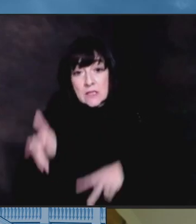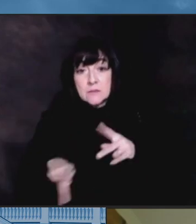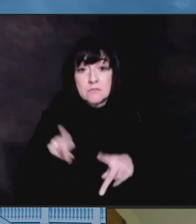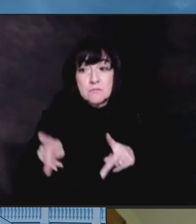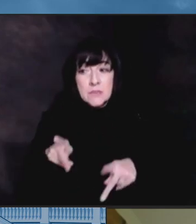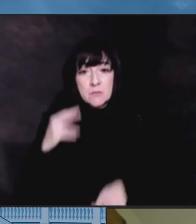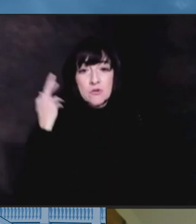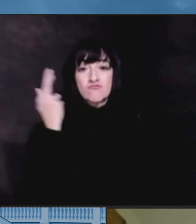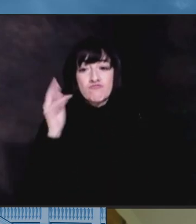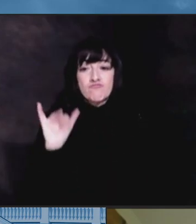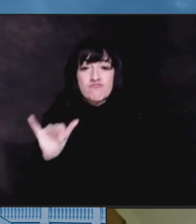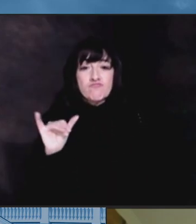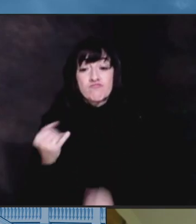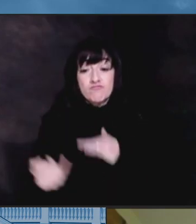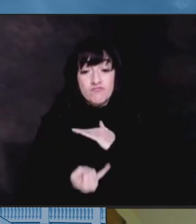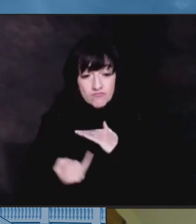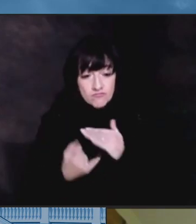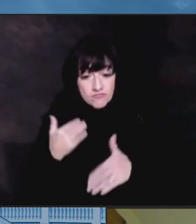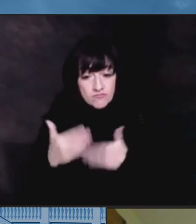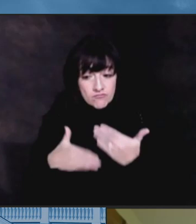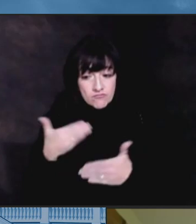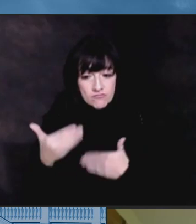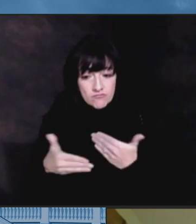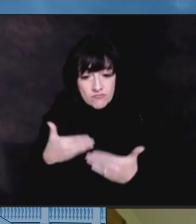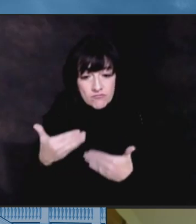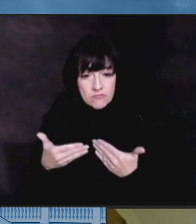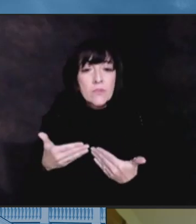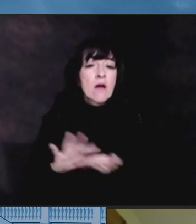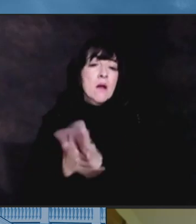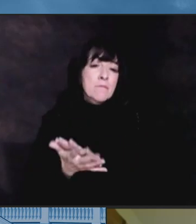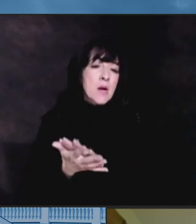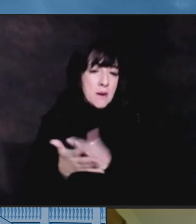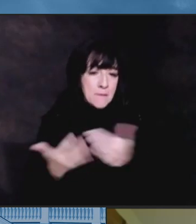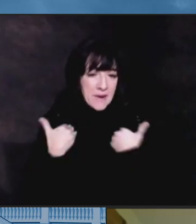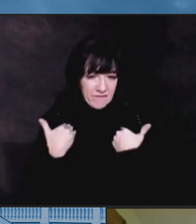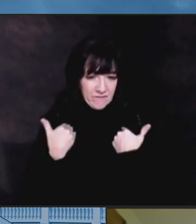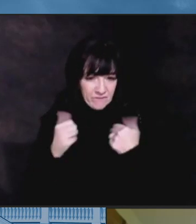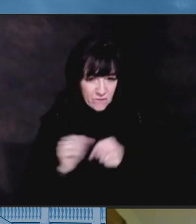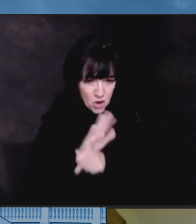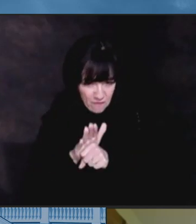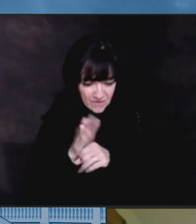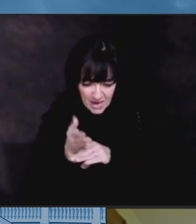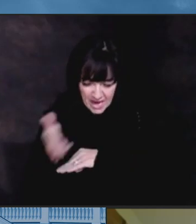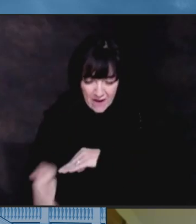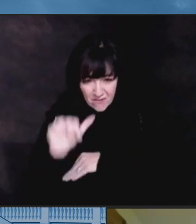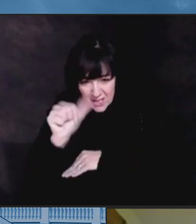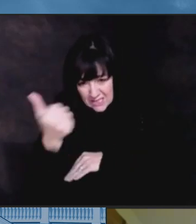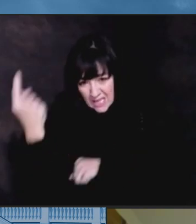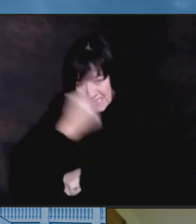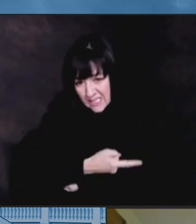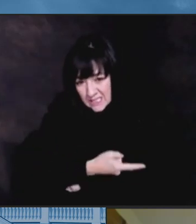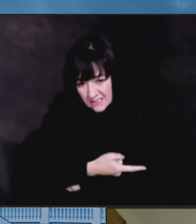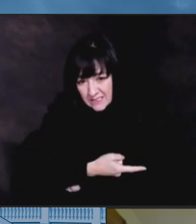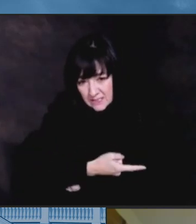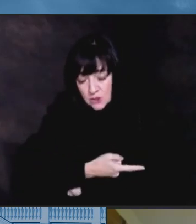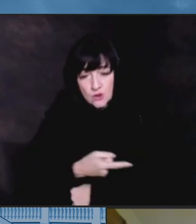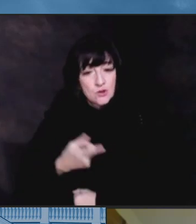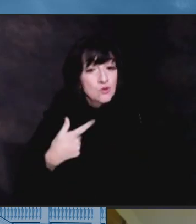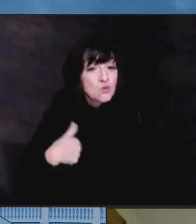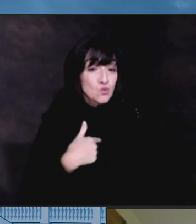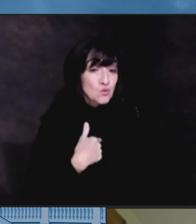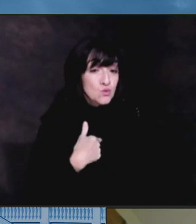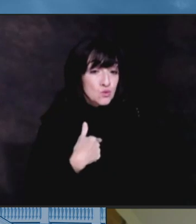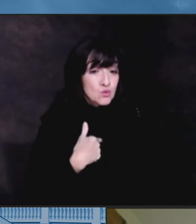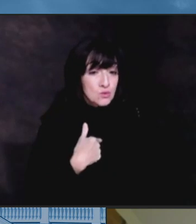likely very, very few people are going to become positive after 10 days. We like the 7-day